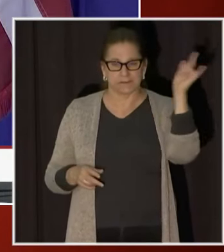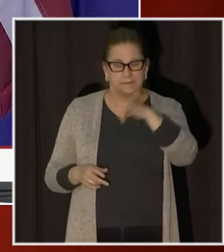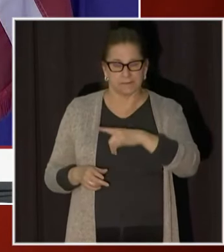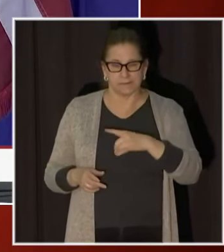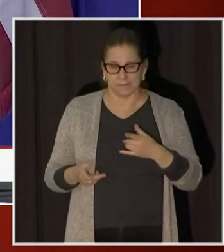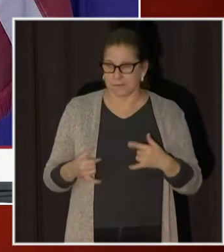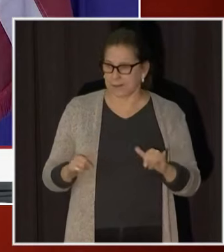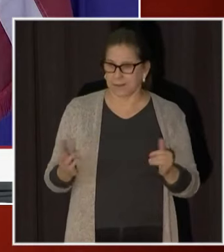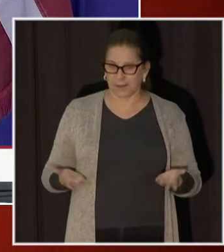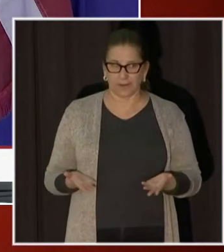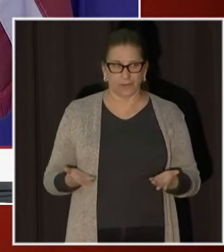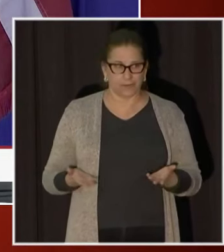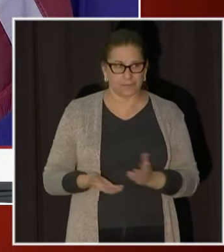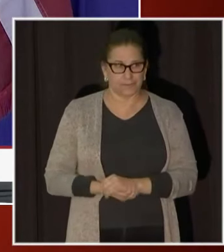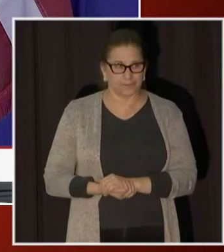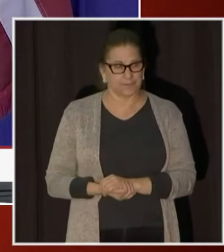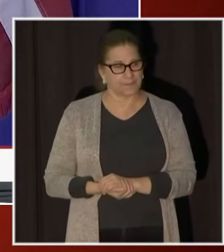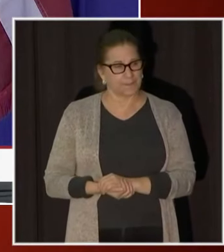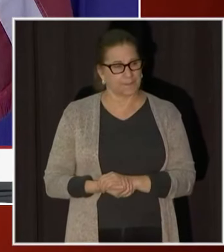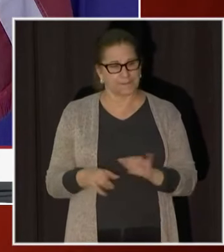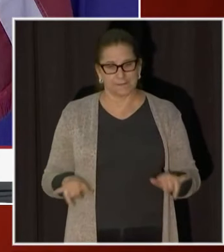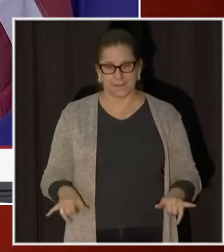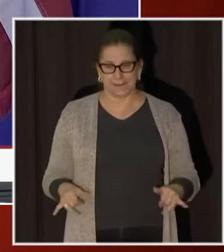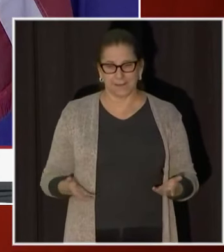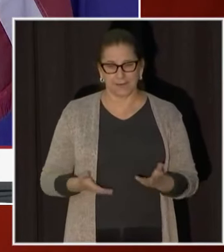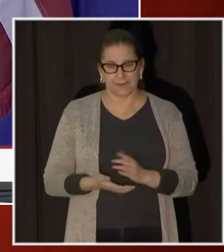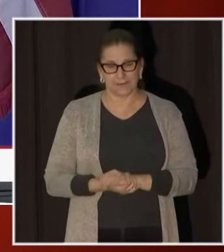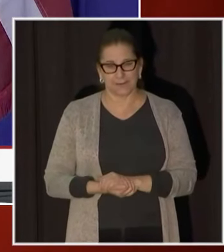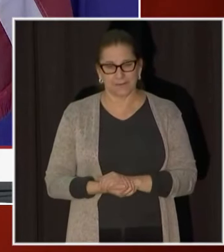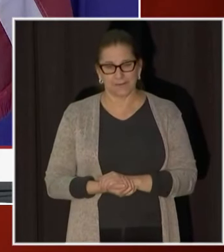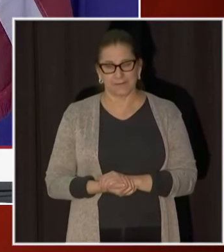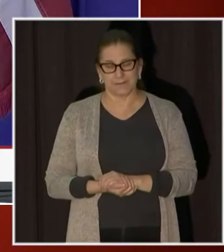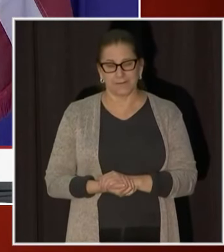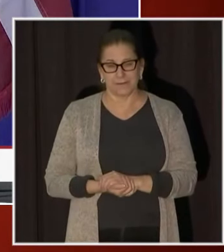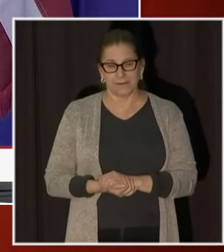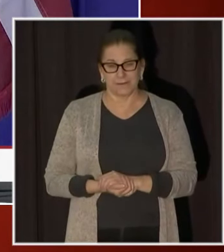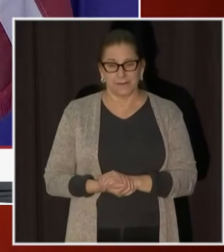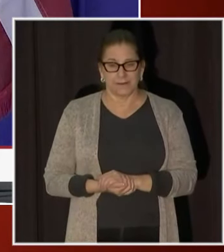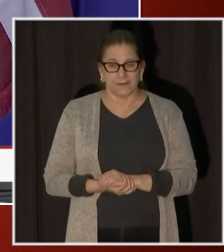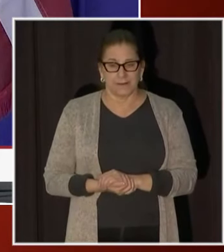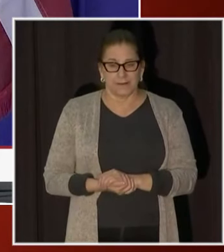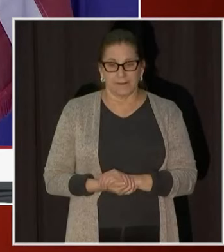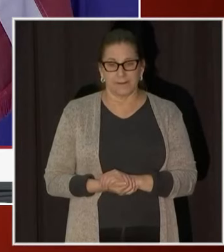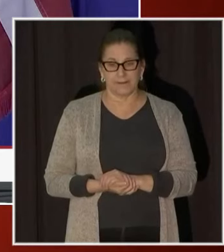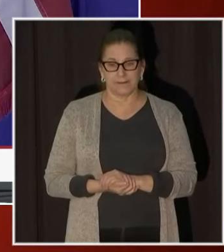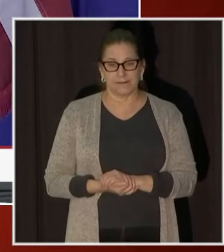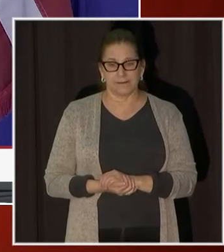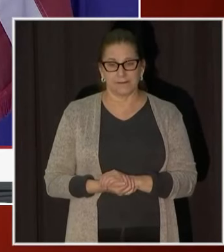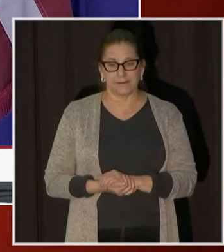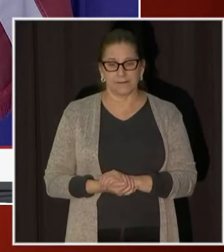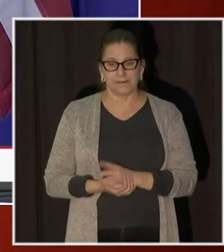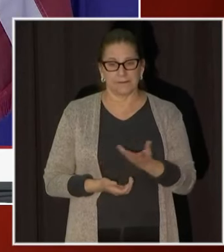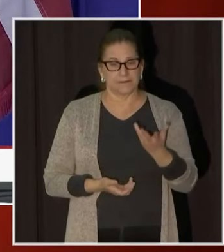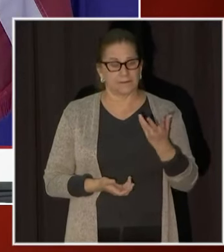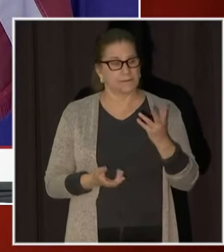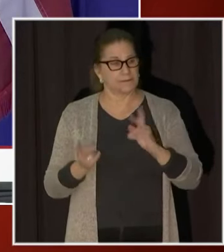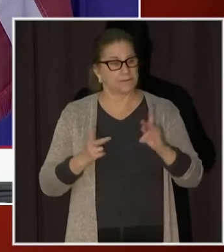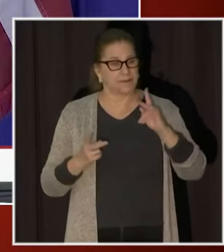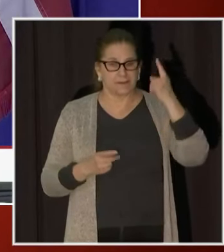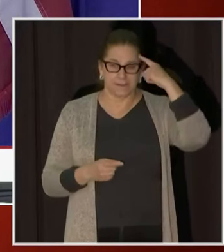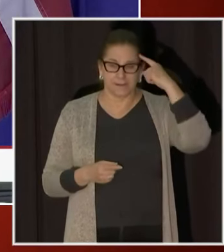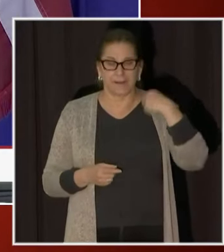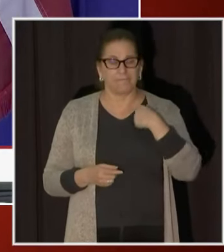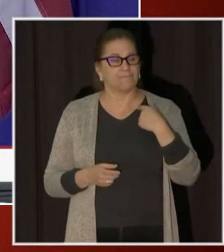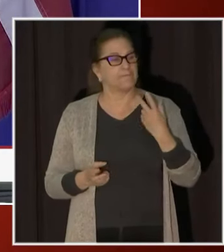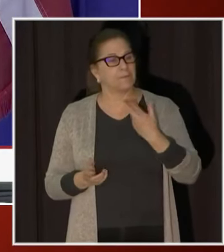fact, where we thought we would be in having peak experiences during the month of May, and we need